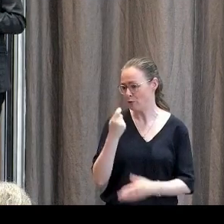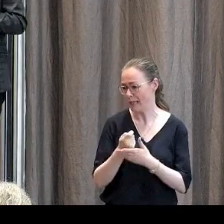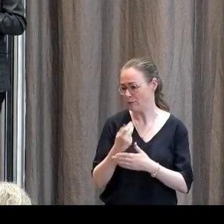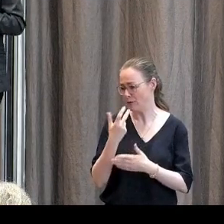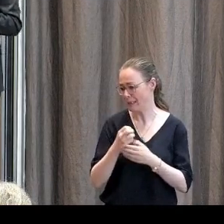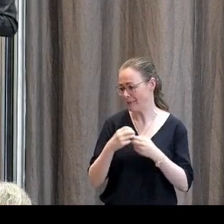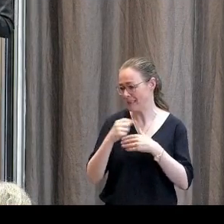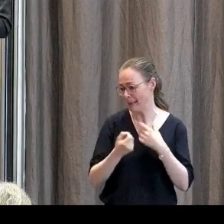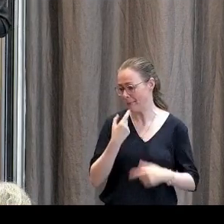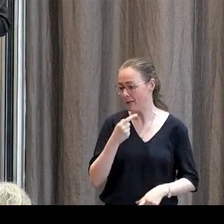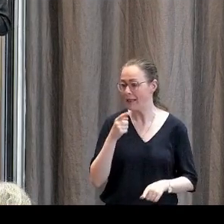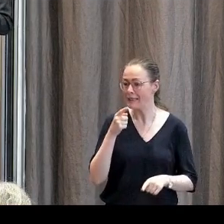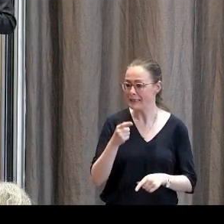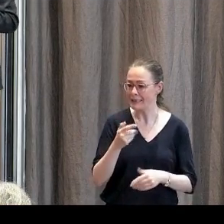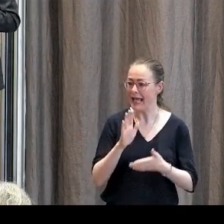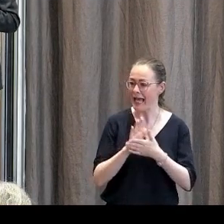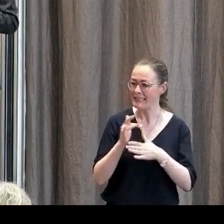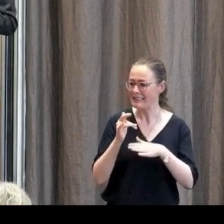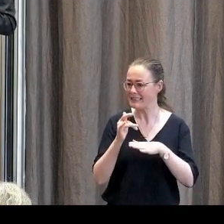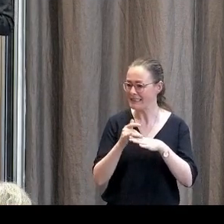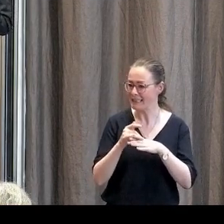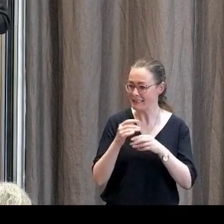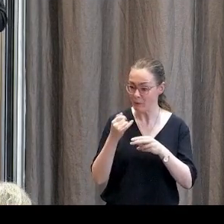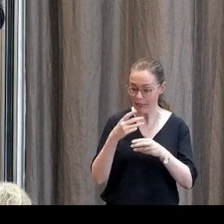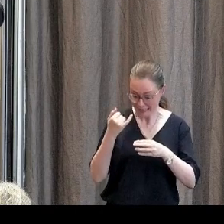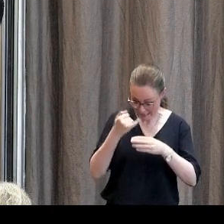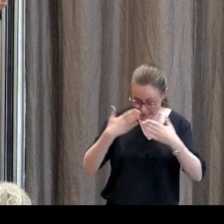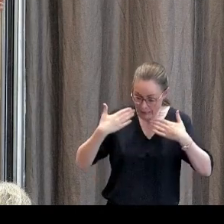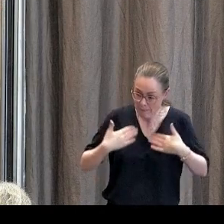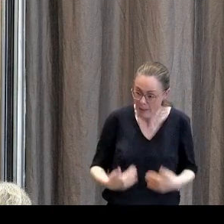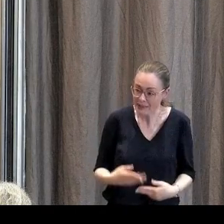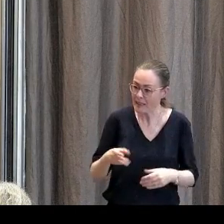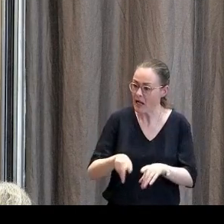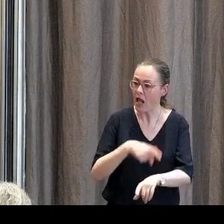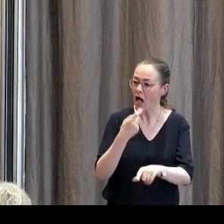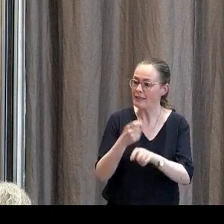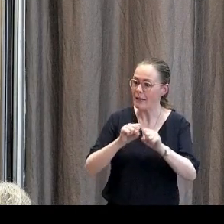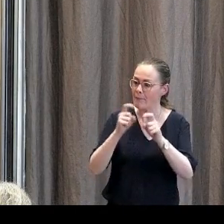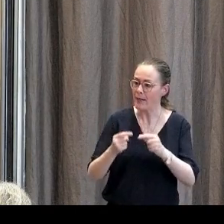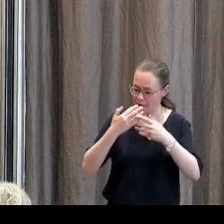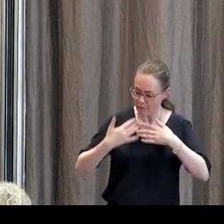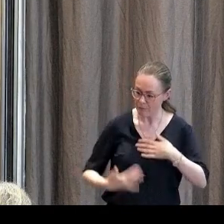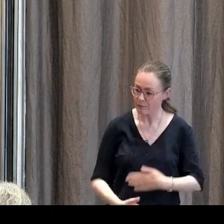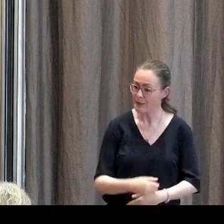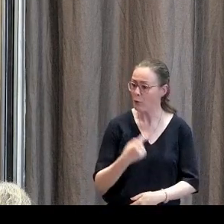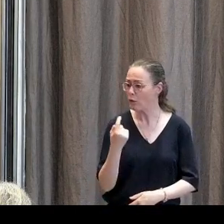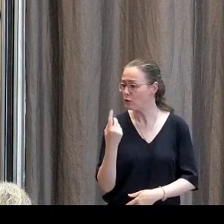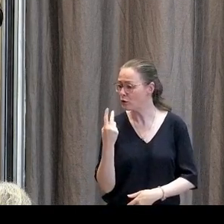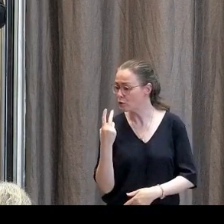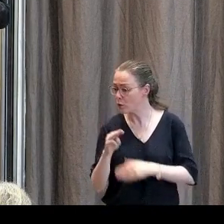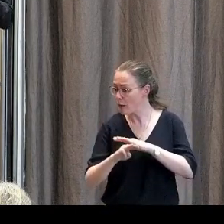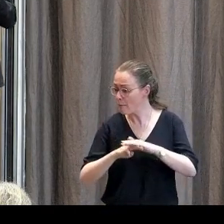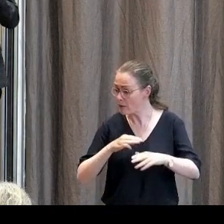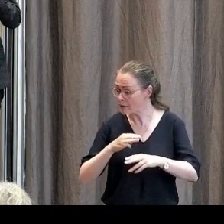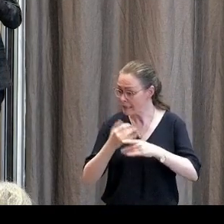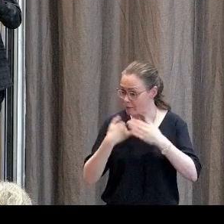day. This antisense, once it's in the body, takes a long time to break down, 1 or 2 months. So if